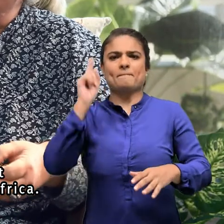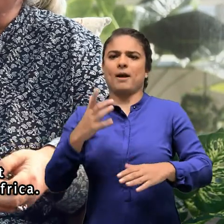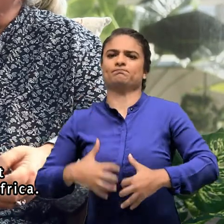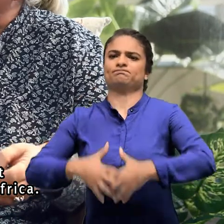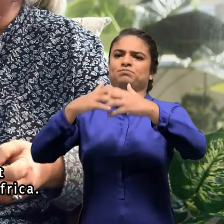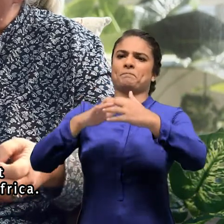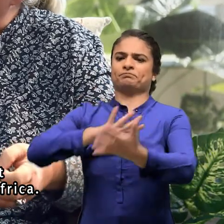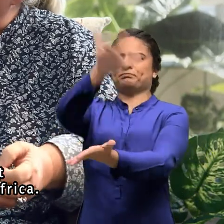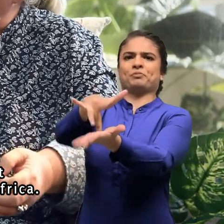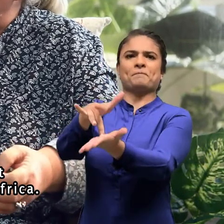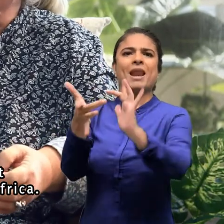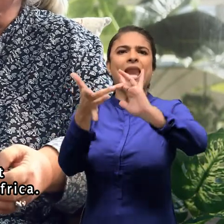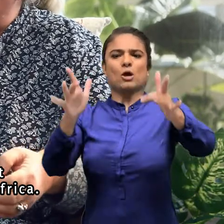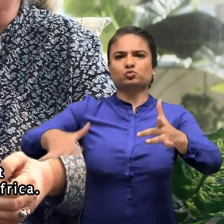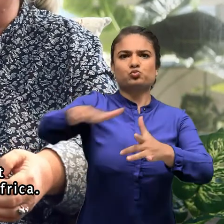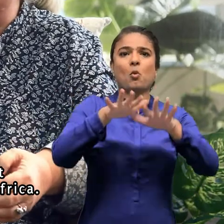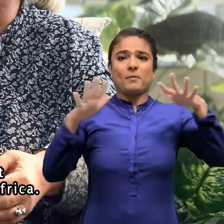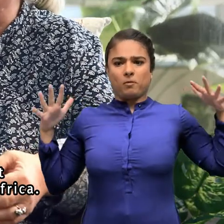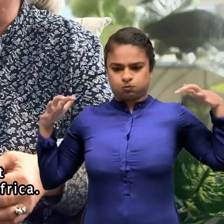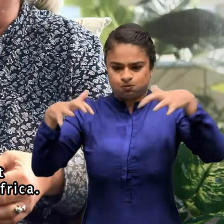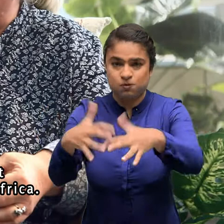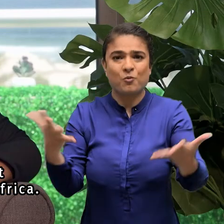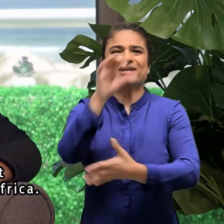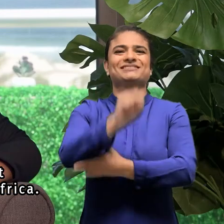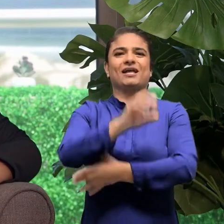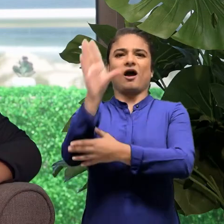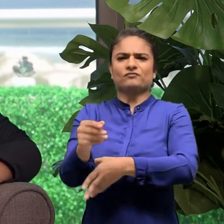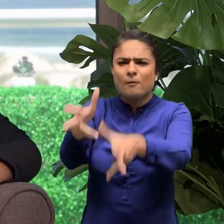a champion or parent champions network across South